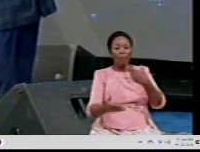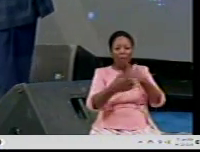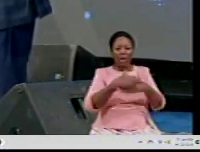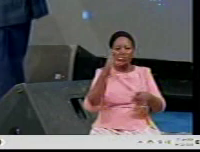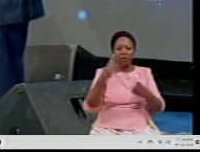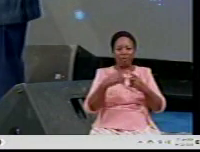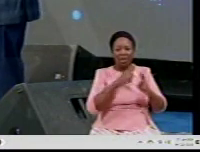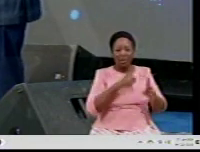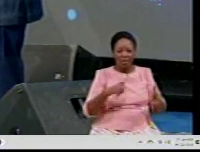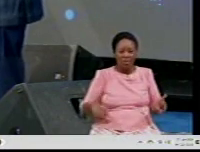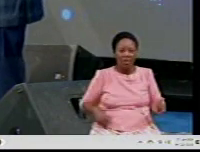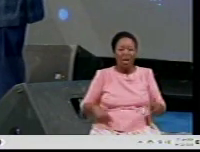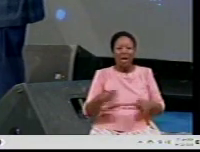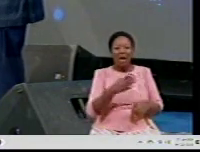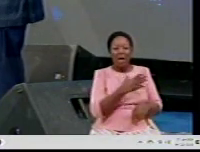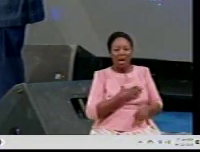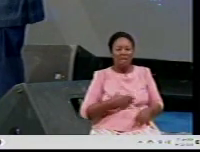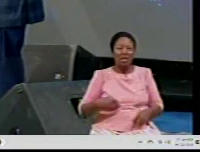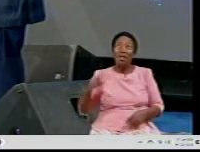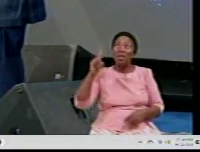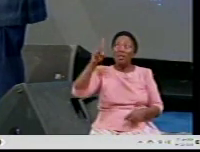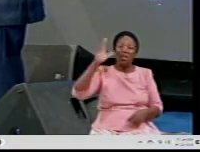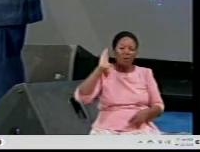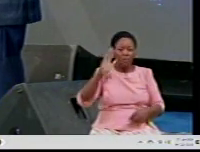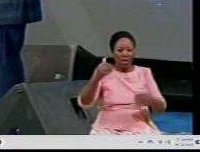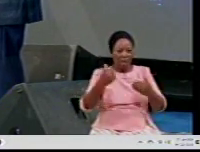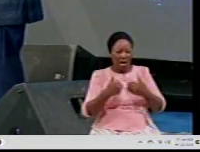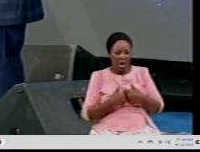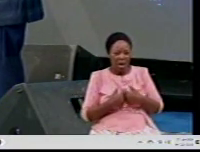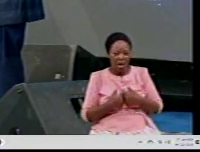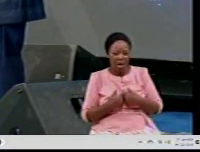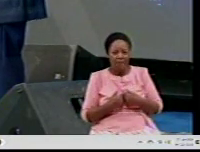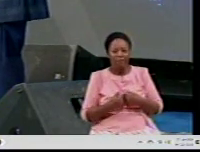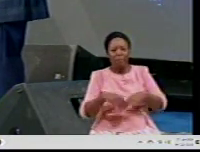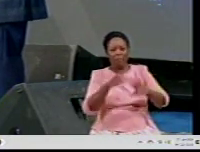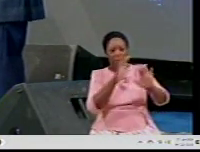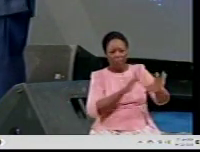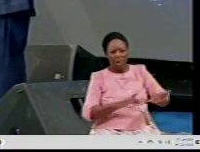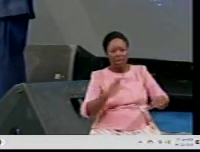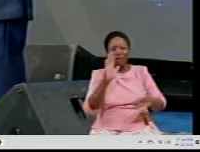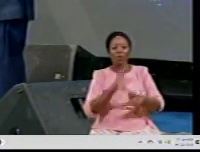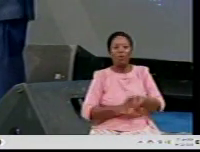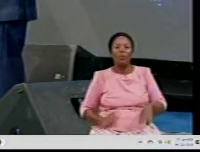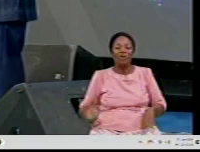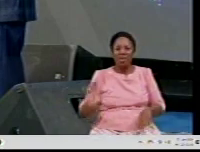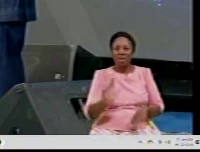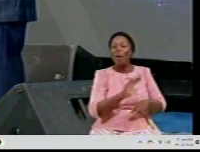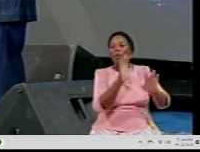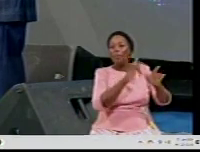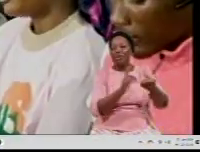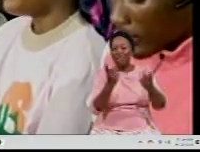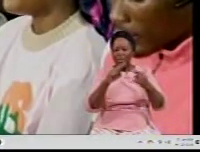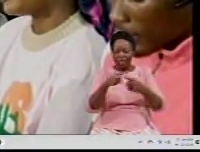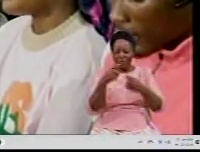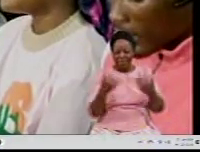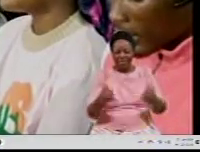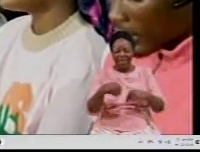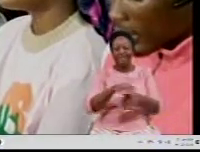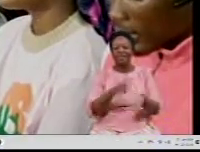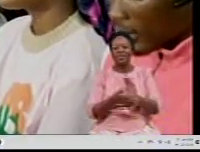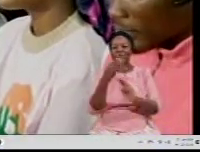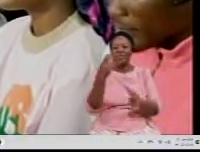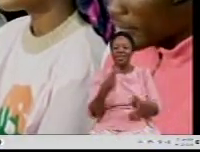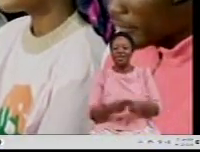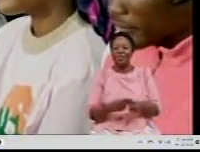the Lord, and he will have mercy upon him. Mercy comes to you tonight.